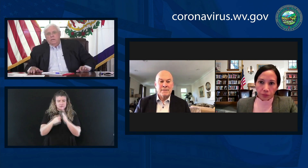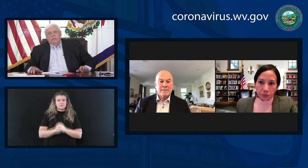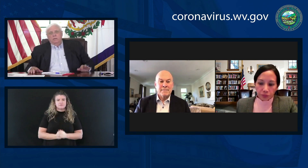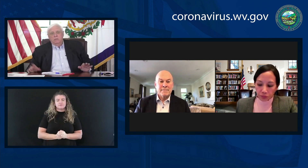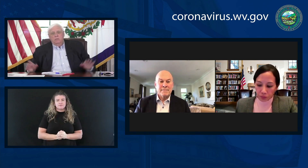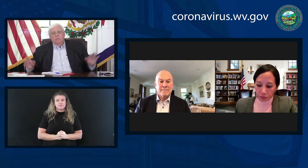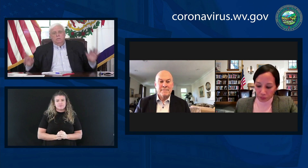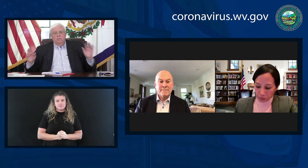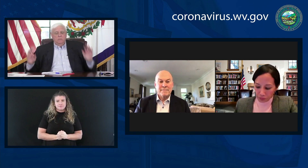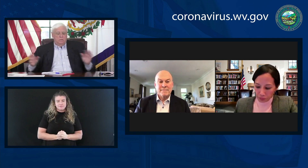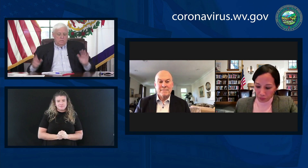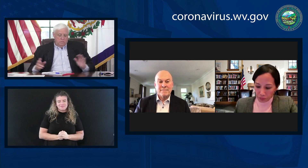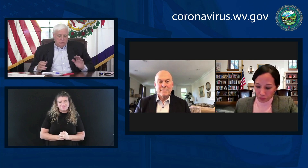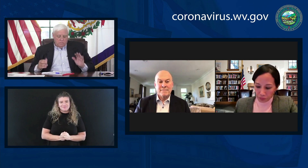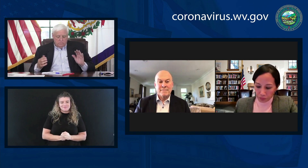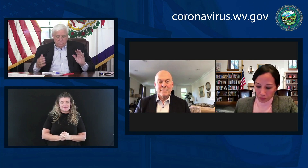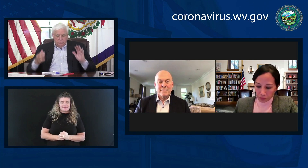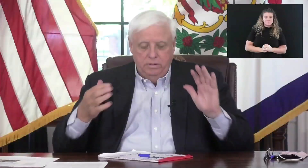Okay.